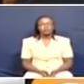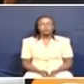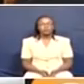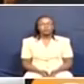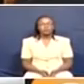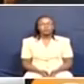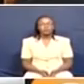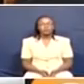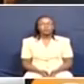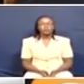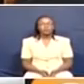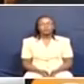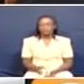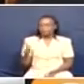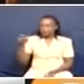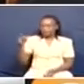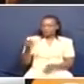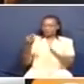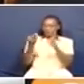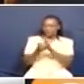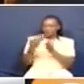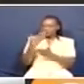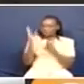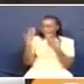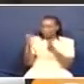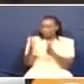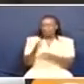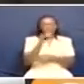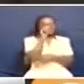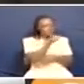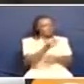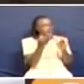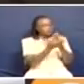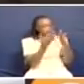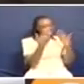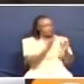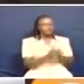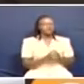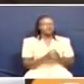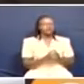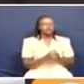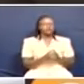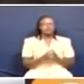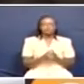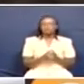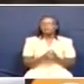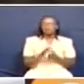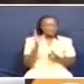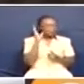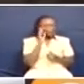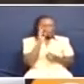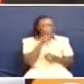You have filed a response? Yes, my lord, we have filed. Yes, you will be heard. We are most obliged. Thank you.